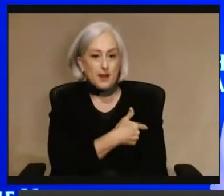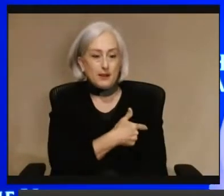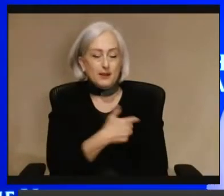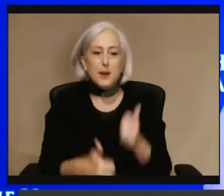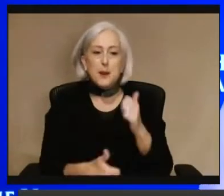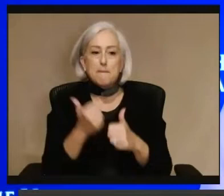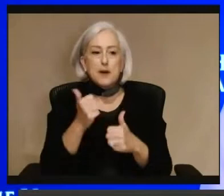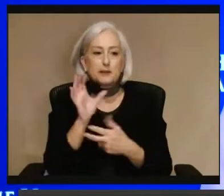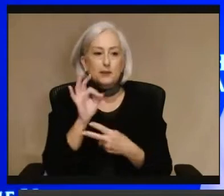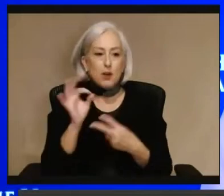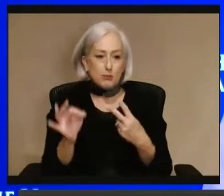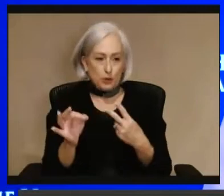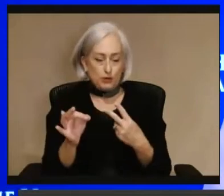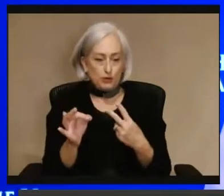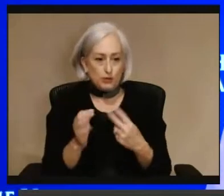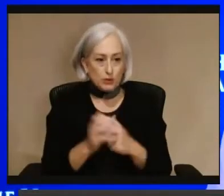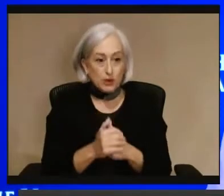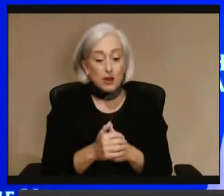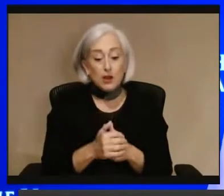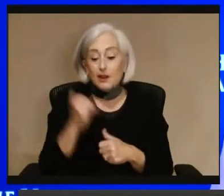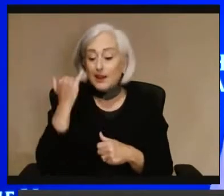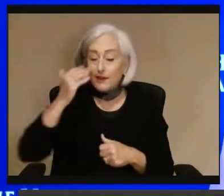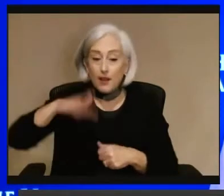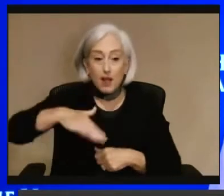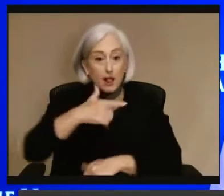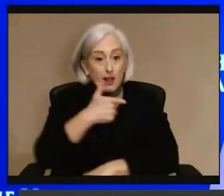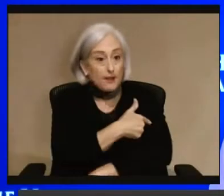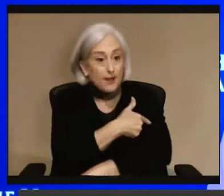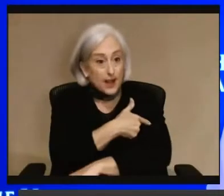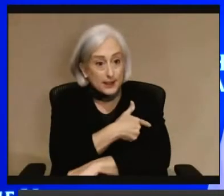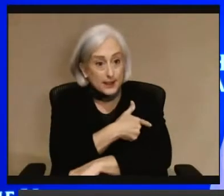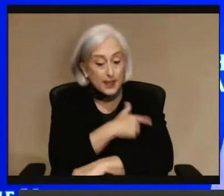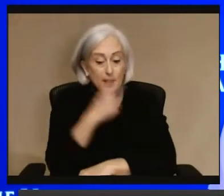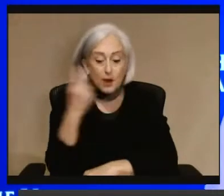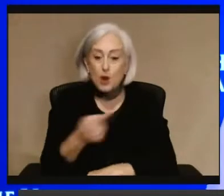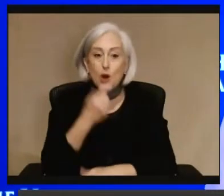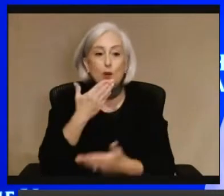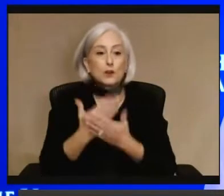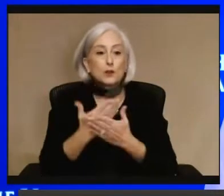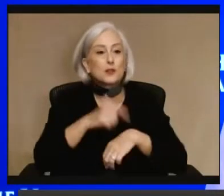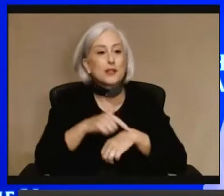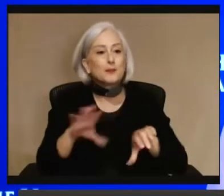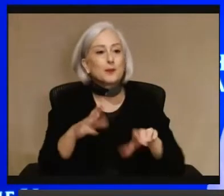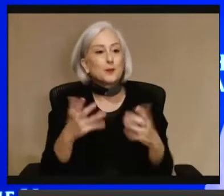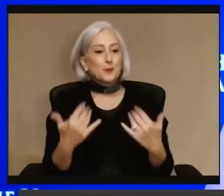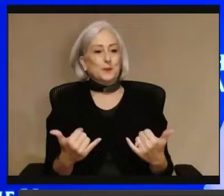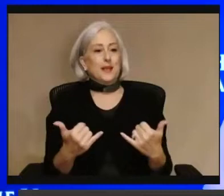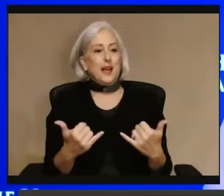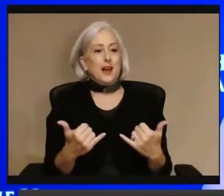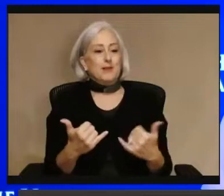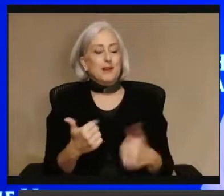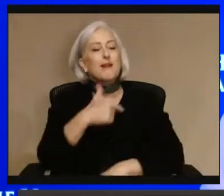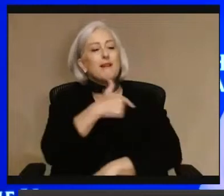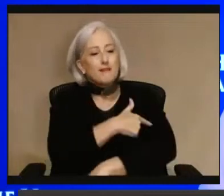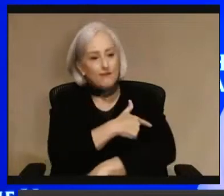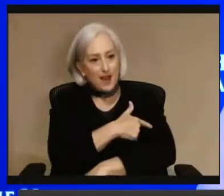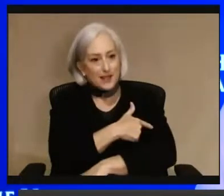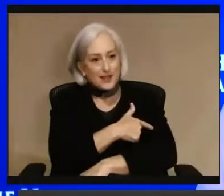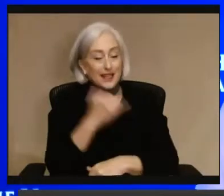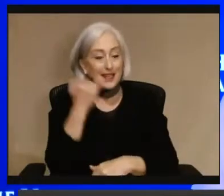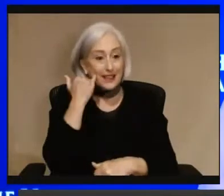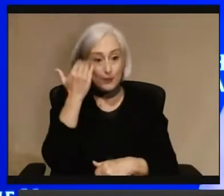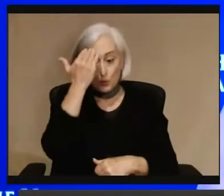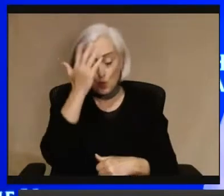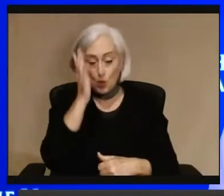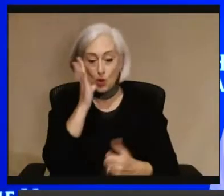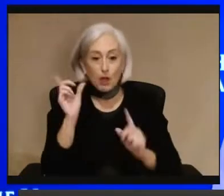especially if they aren't vaccinated, it's always a good time to do the right thing. Getting them vaccinated, especially if you know they are going to be going to summer